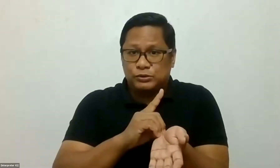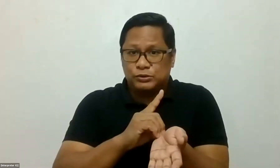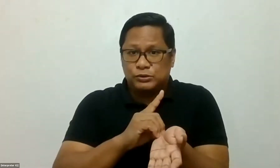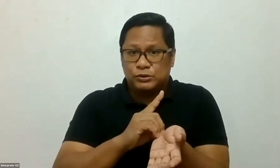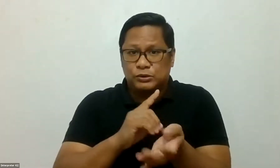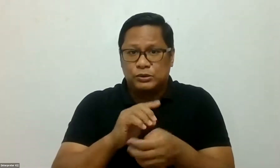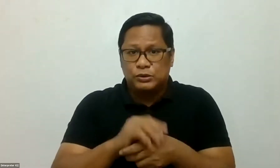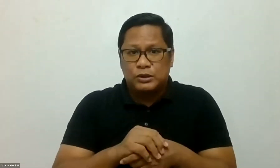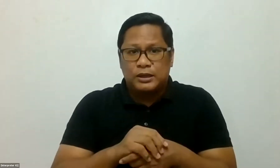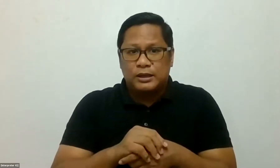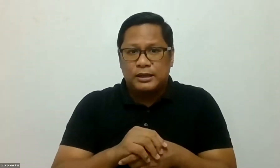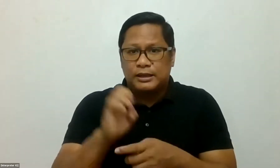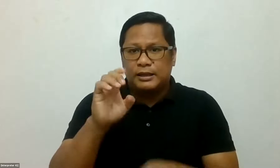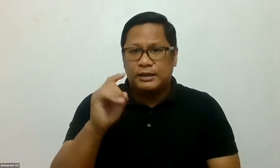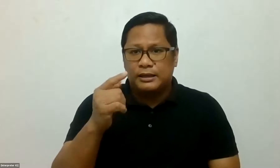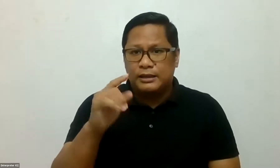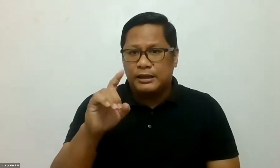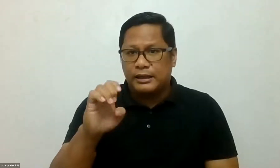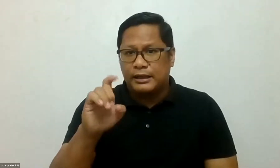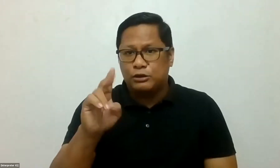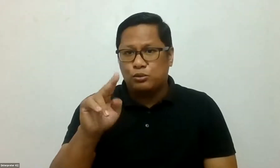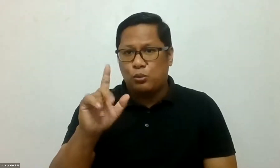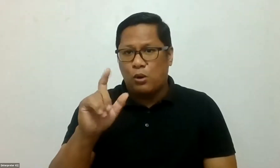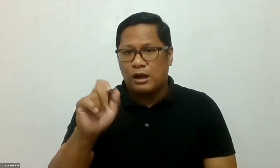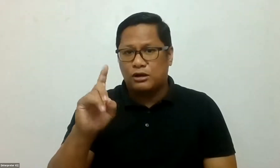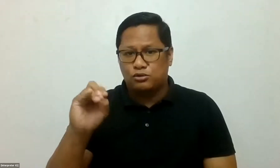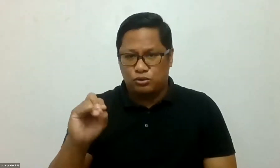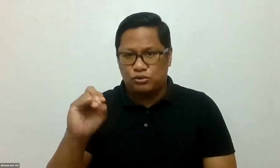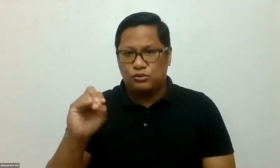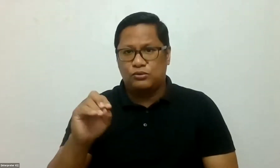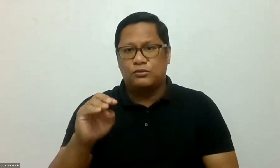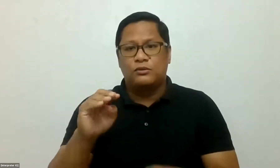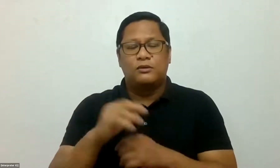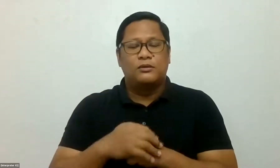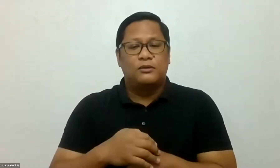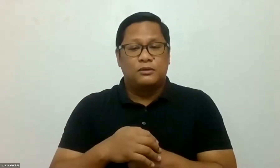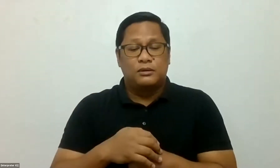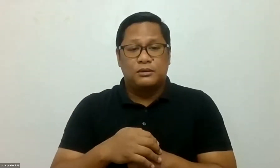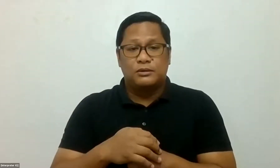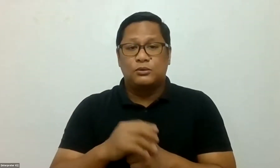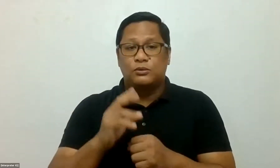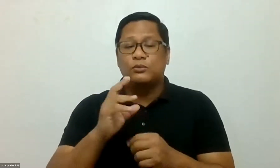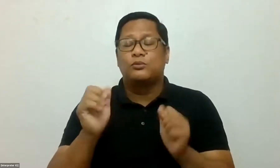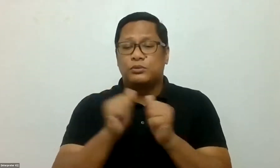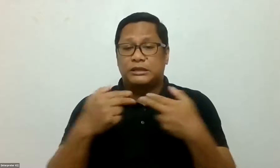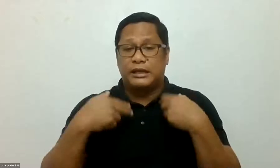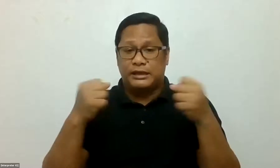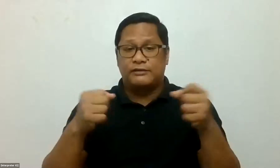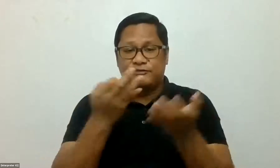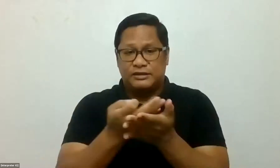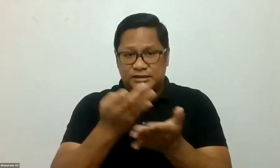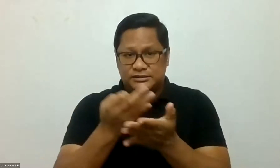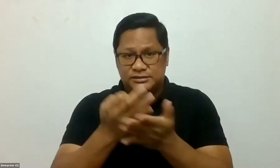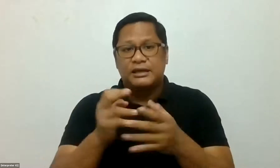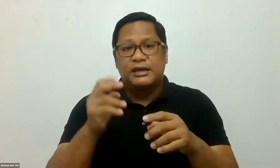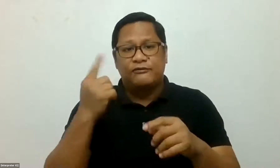P. Banzon, Principal Health Specialist for Asian Development Bank, who's here to discuss with us health financing initiatives and perspectives on